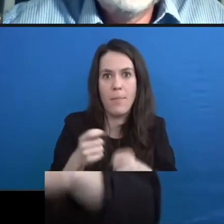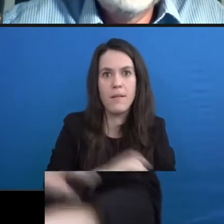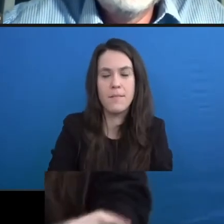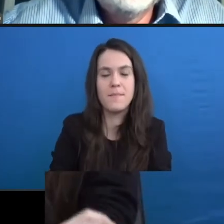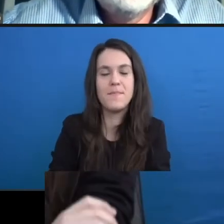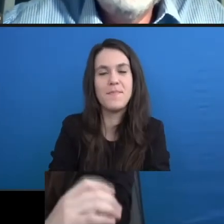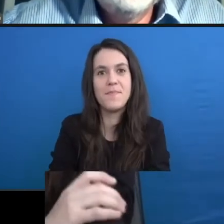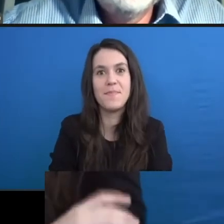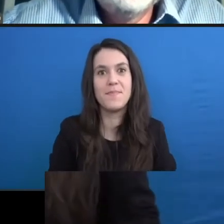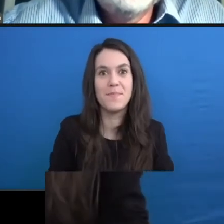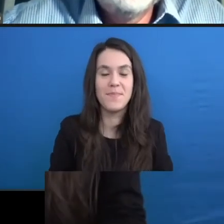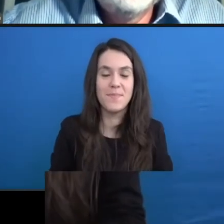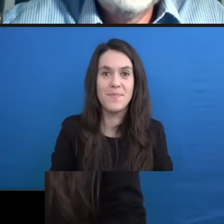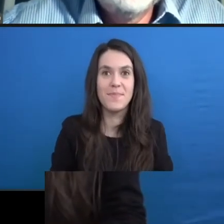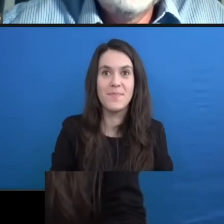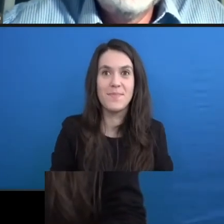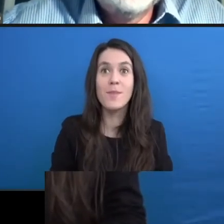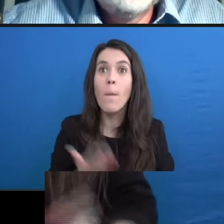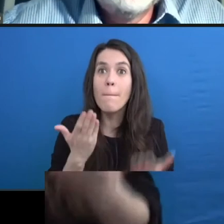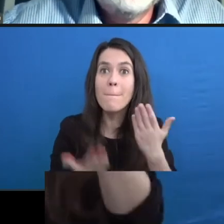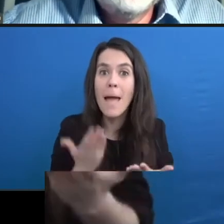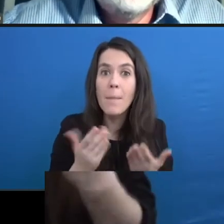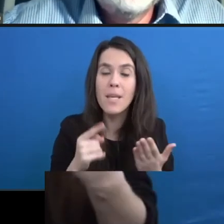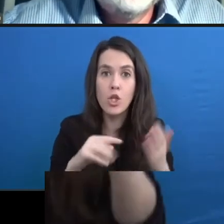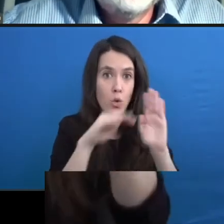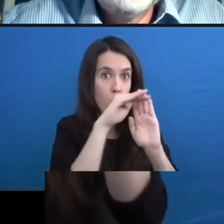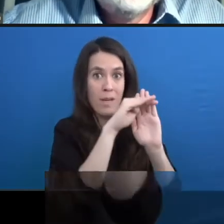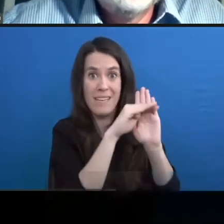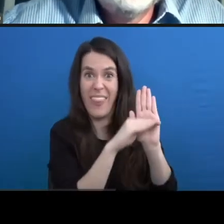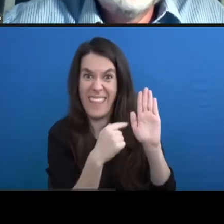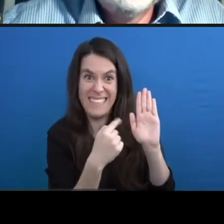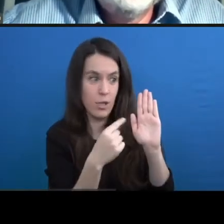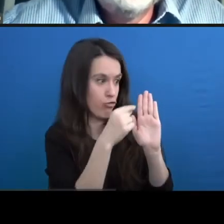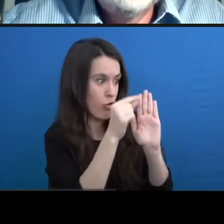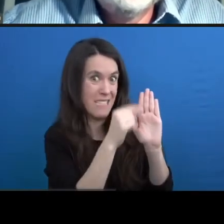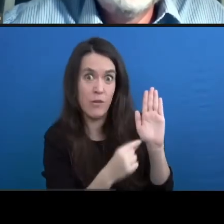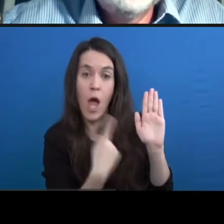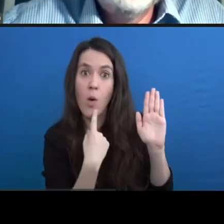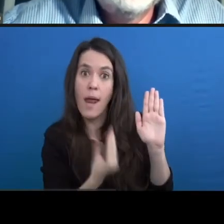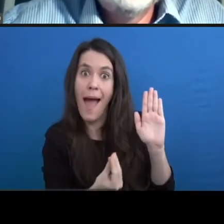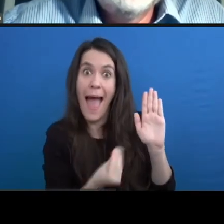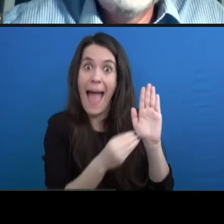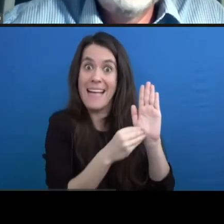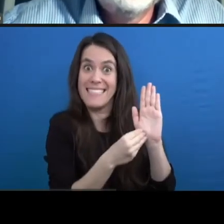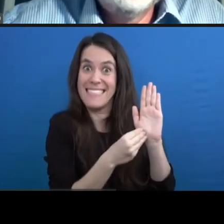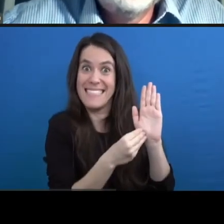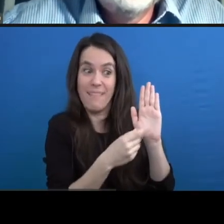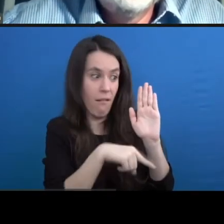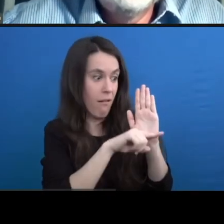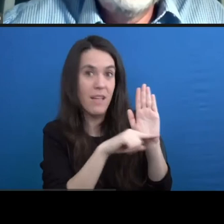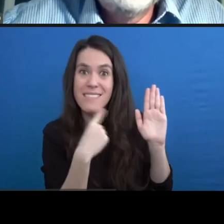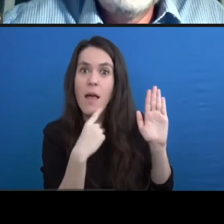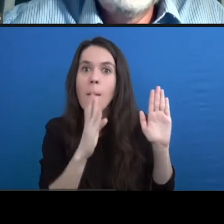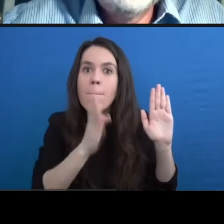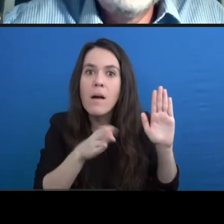And if you simply make an amendment to these criteria to include accessibility as having